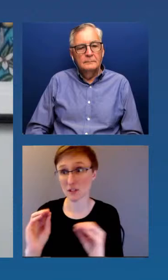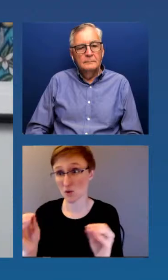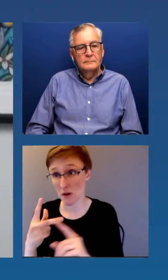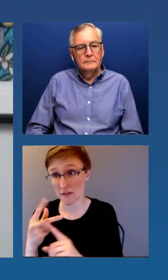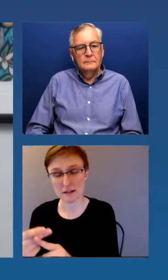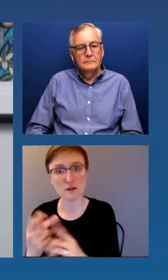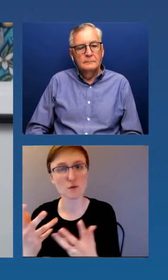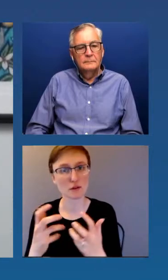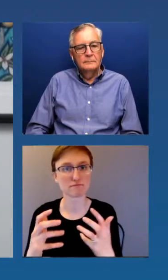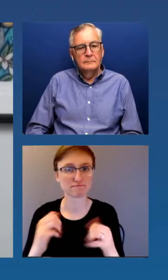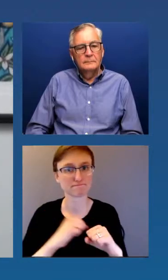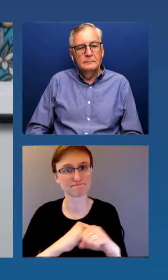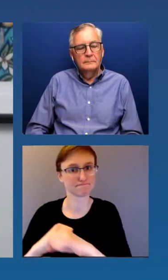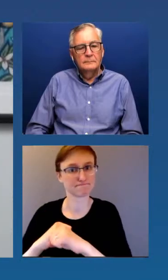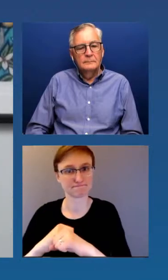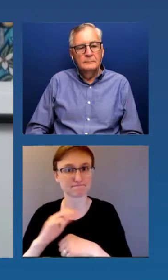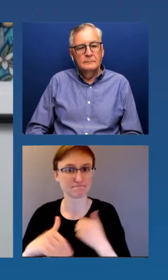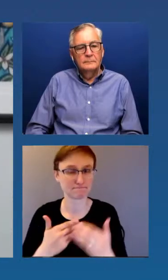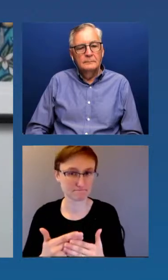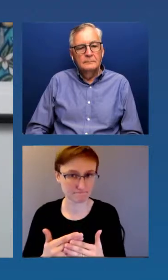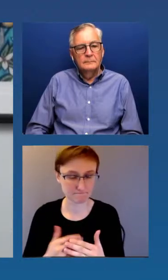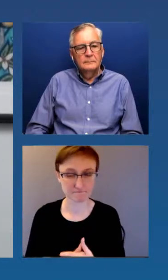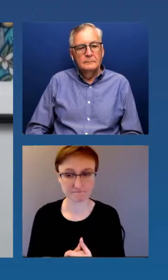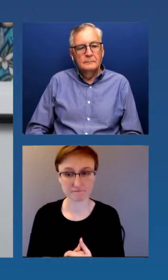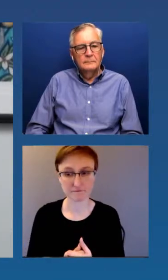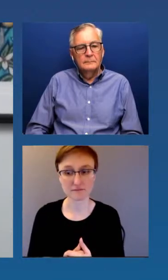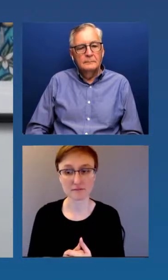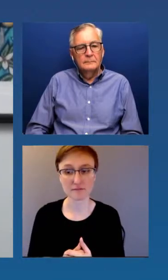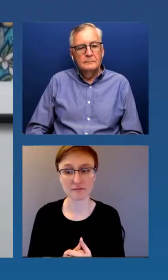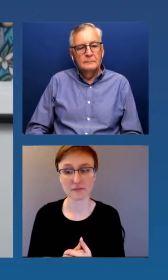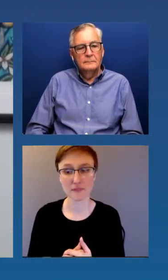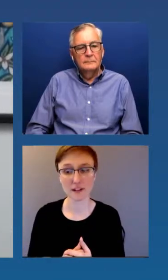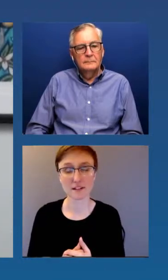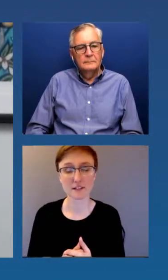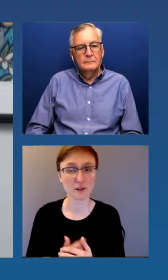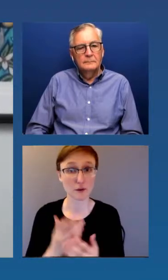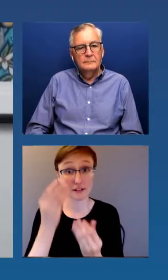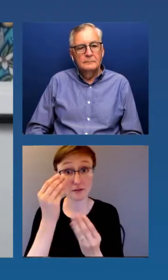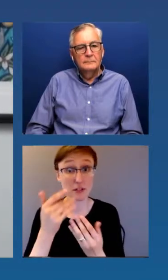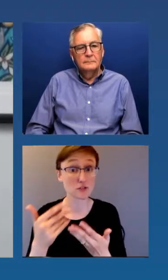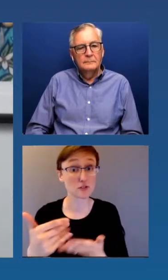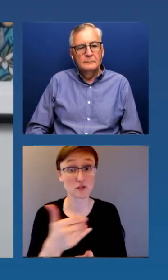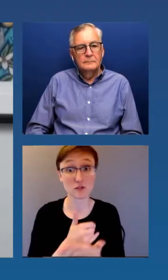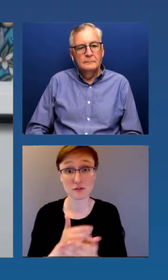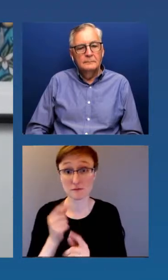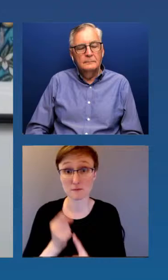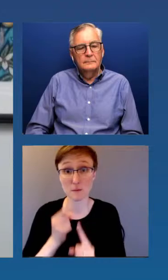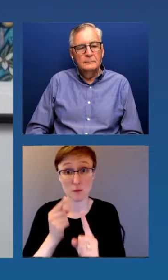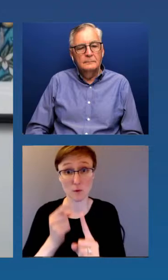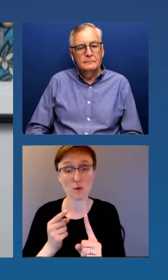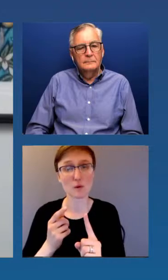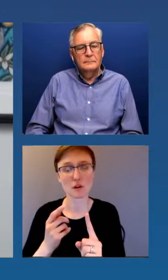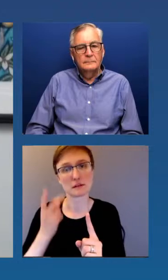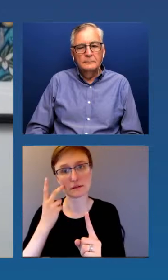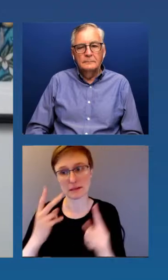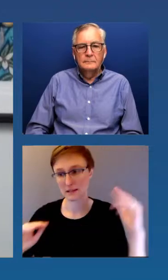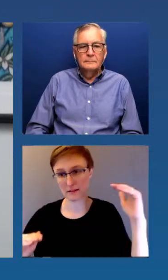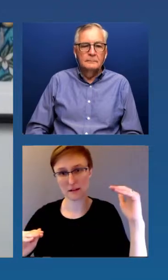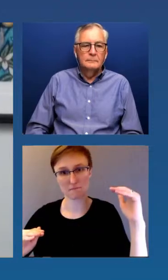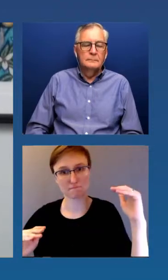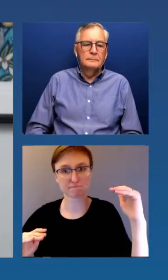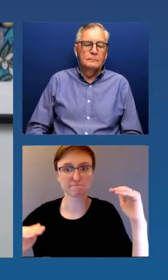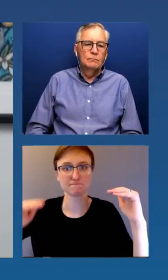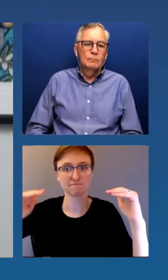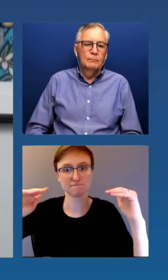of monitoring this. This is why we have this information, this data, is so that we can close that gap, so that we can make sure the